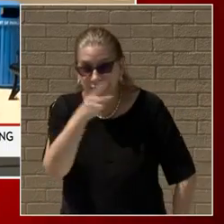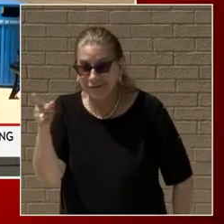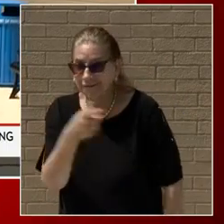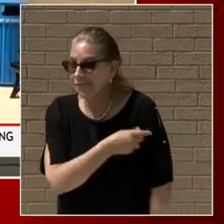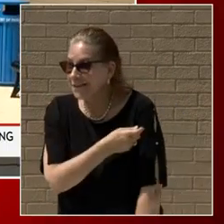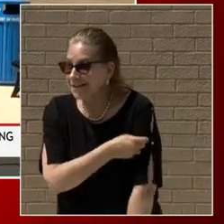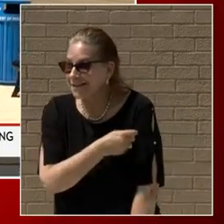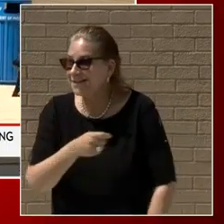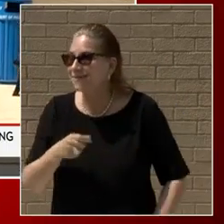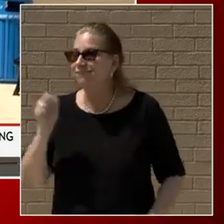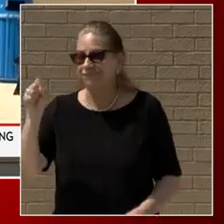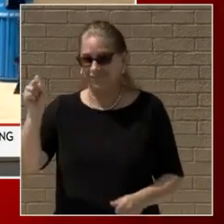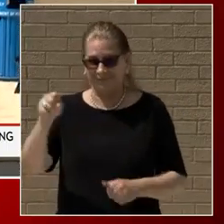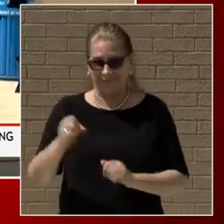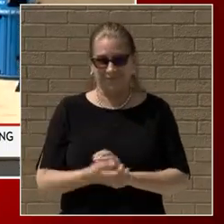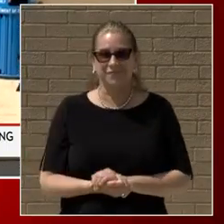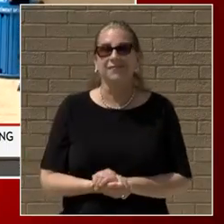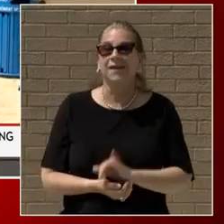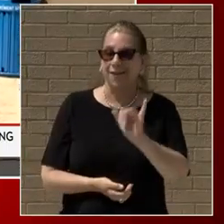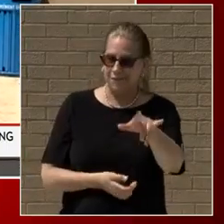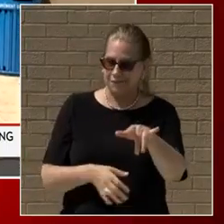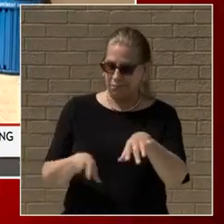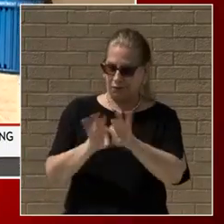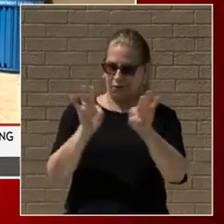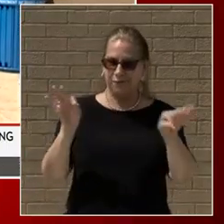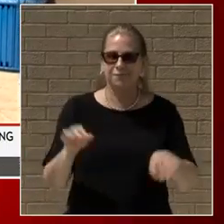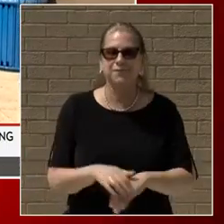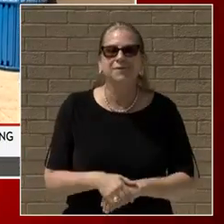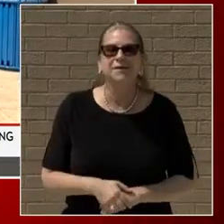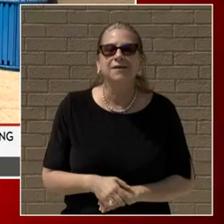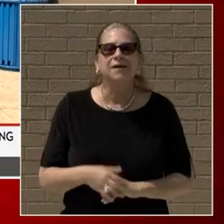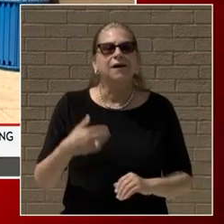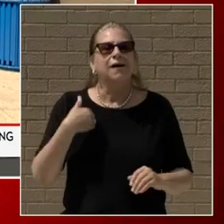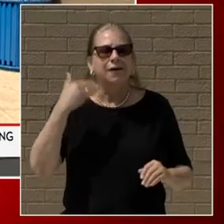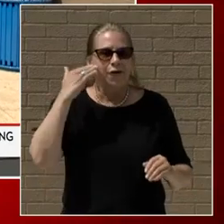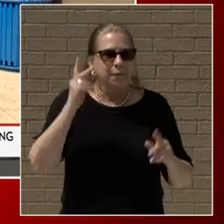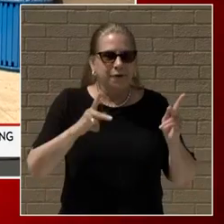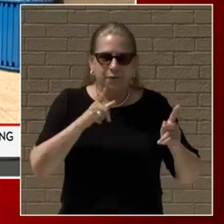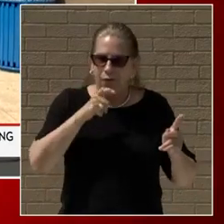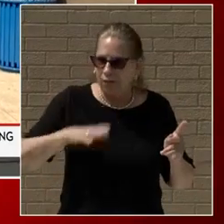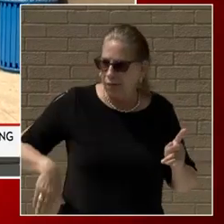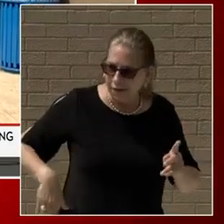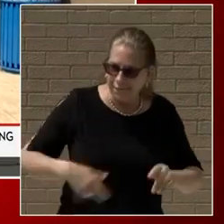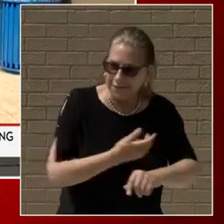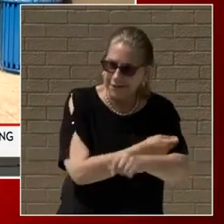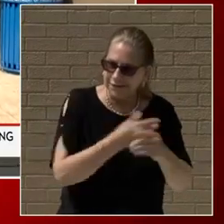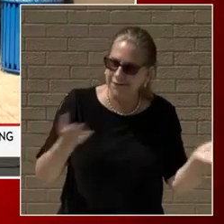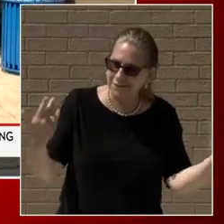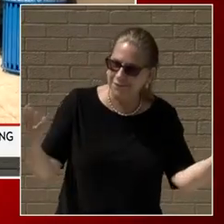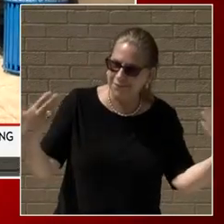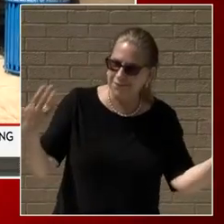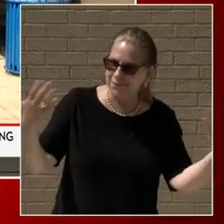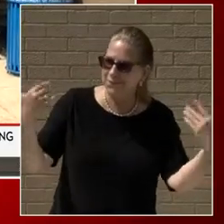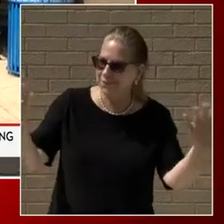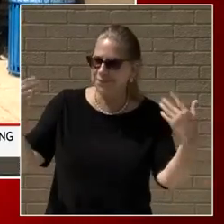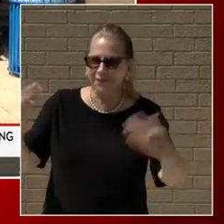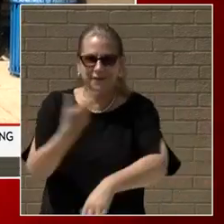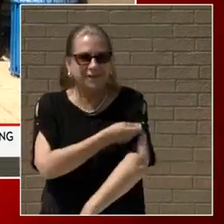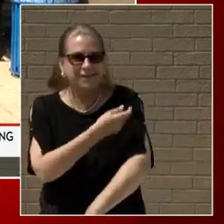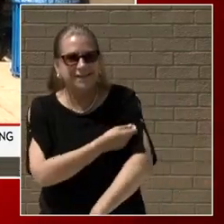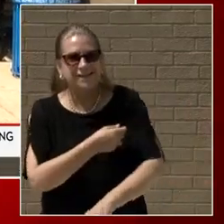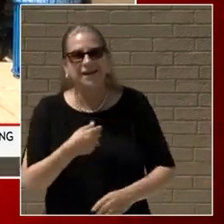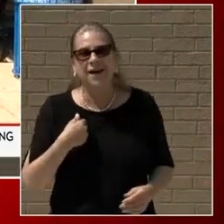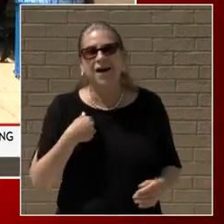Now, when I say that, I know that there's some people who are not vaccinated. And so I start every one of